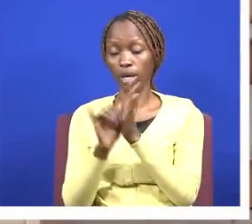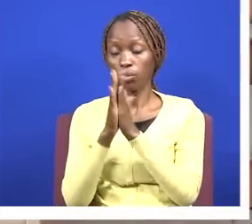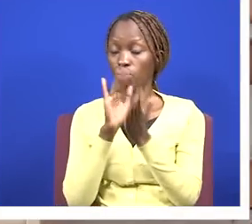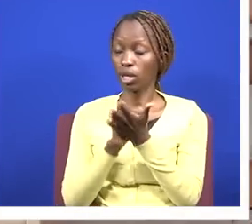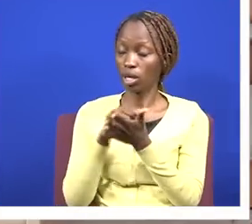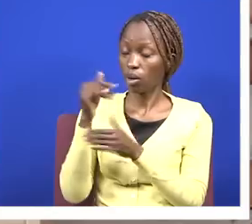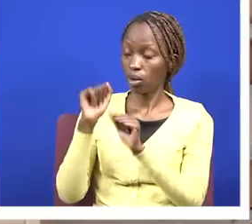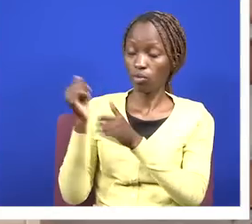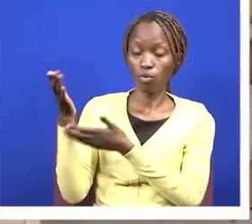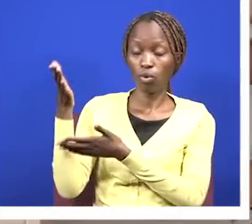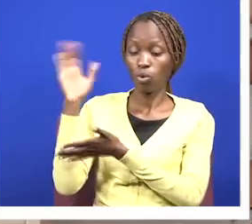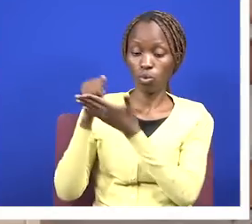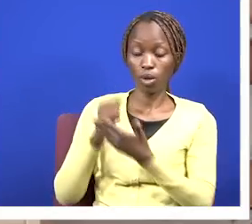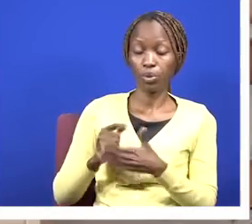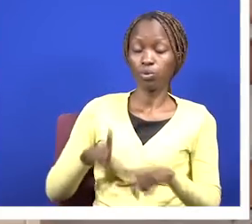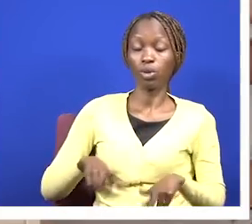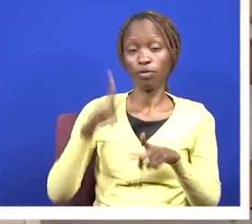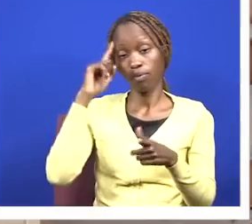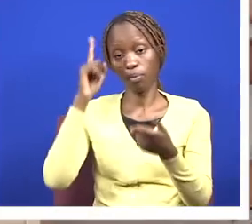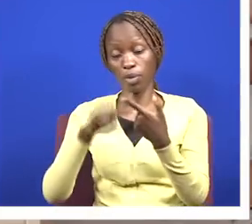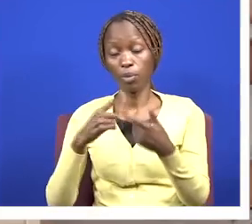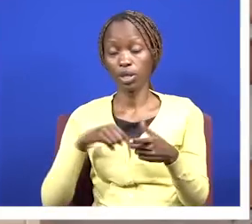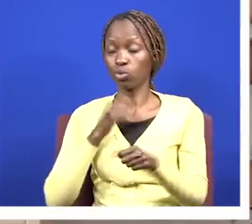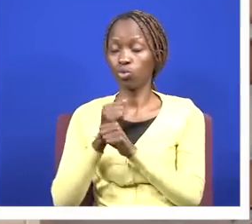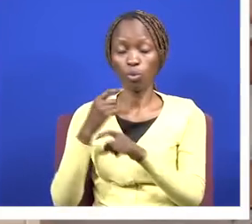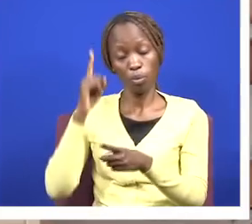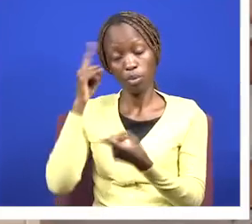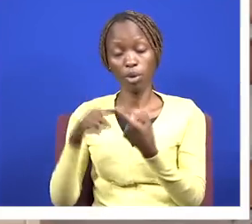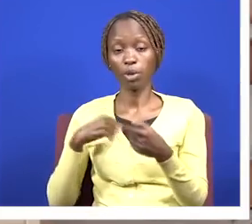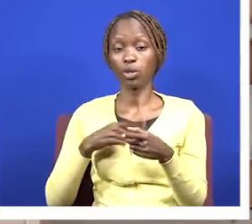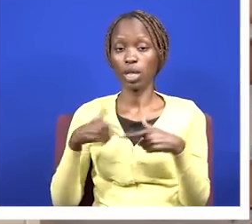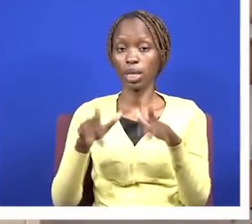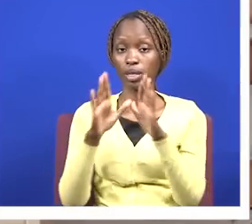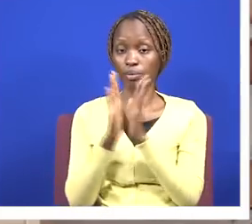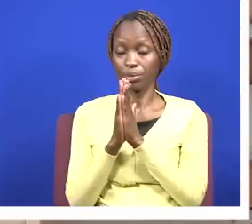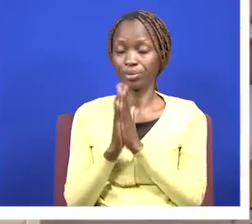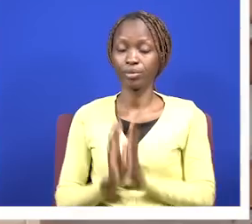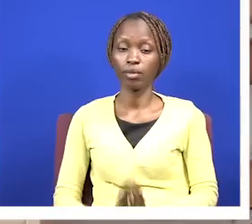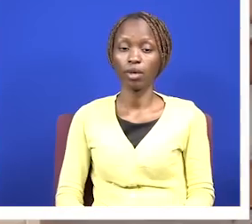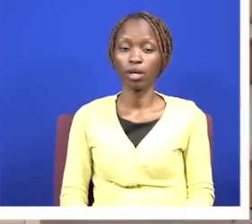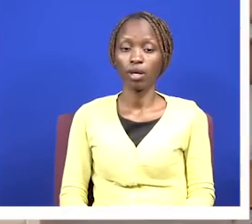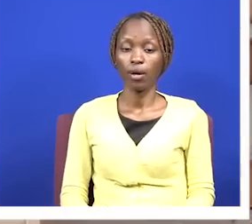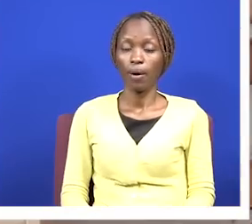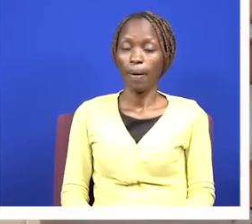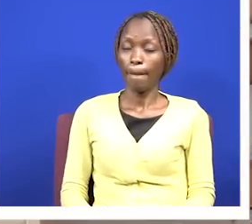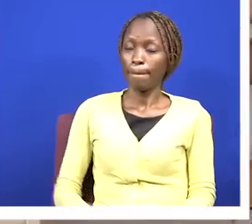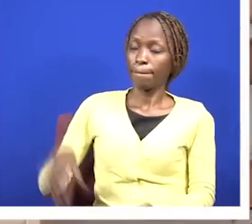live out our purpose. So let us pray together, boys and girls. Dear